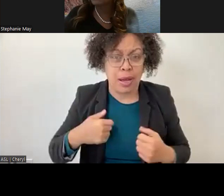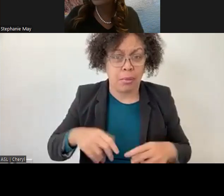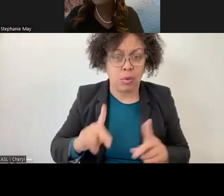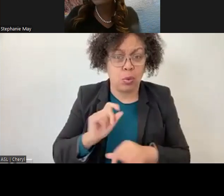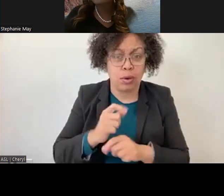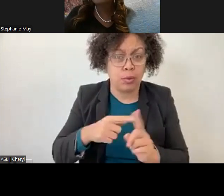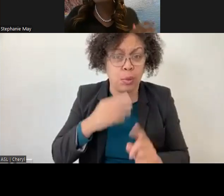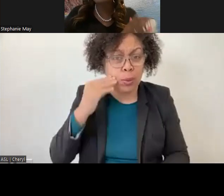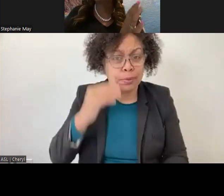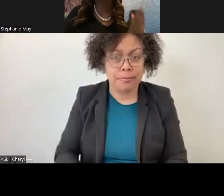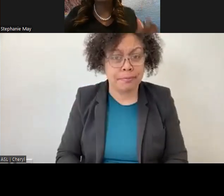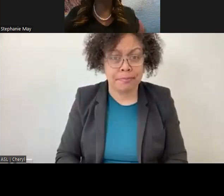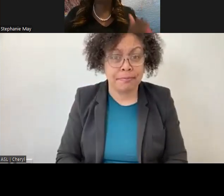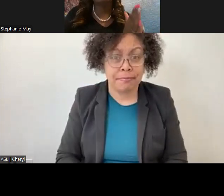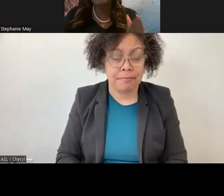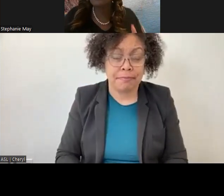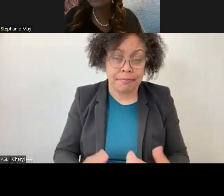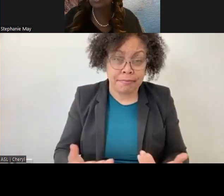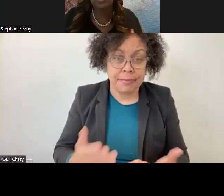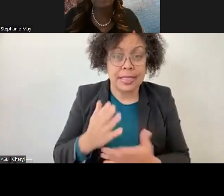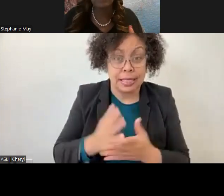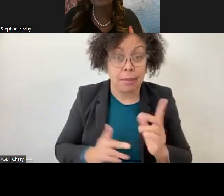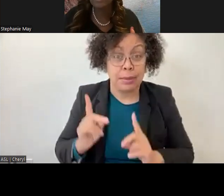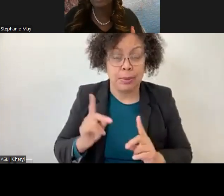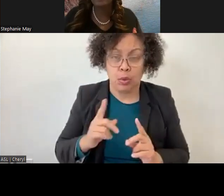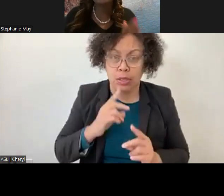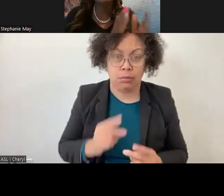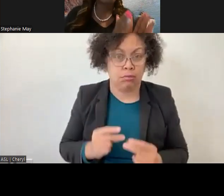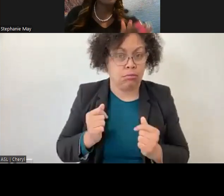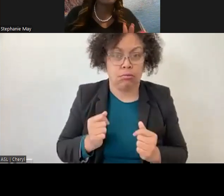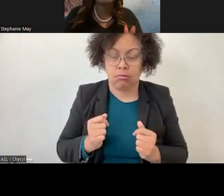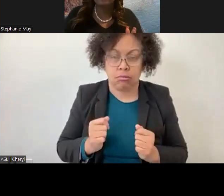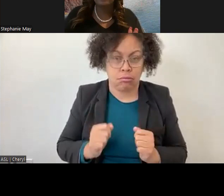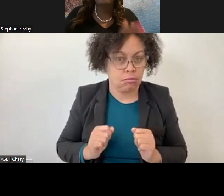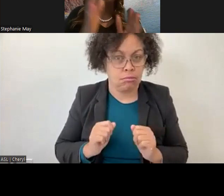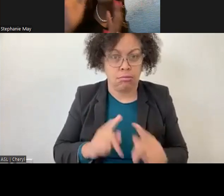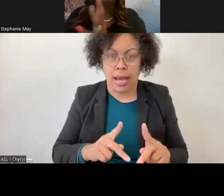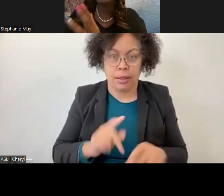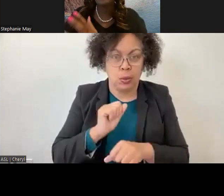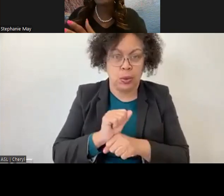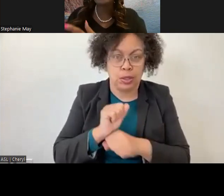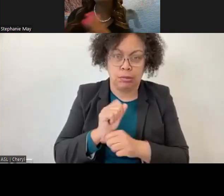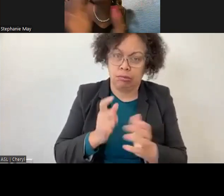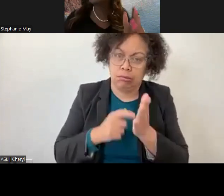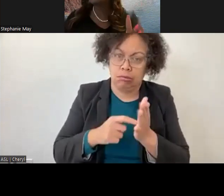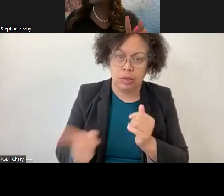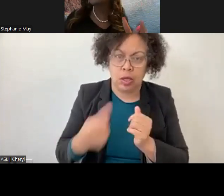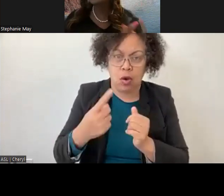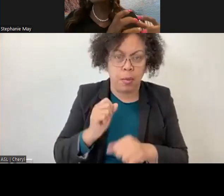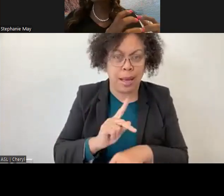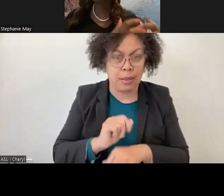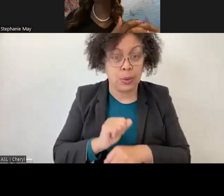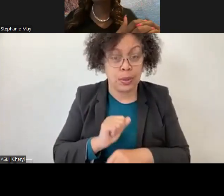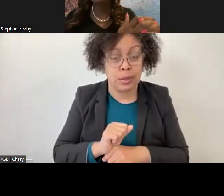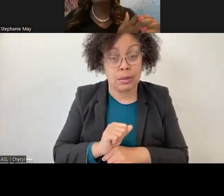from home. Some people, after a very short period of time, it was demanded that they come back, even